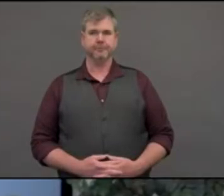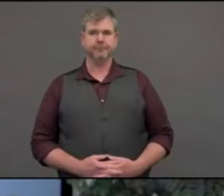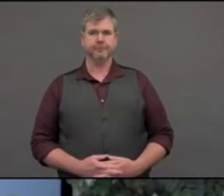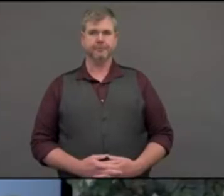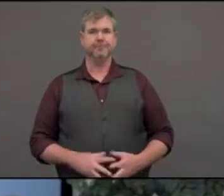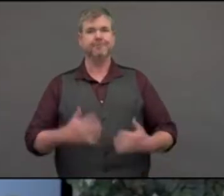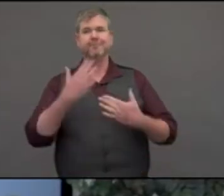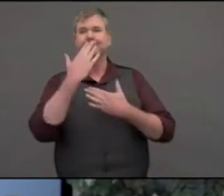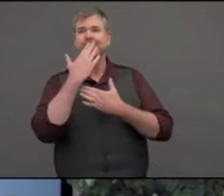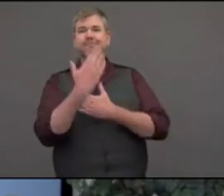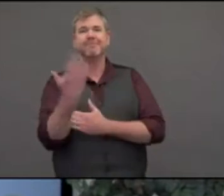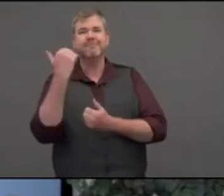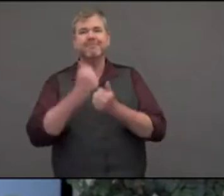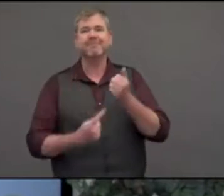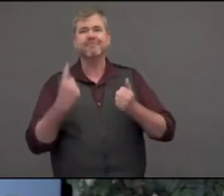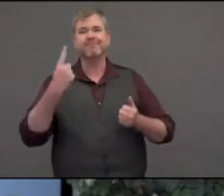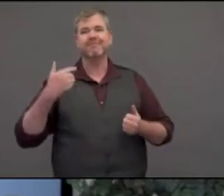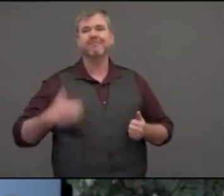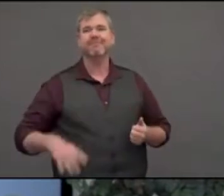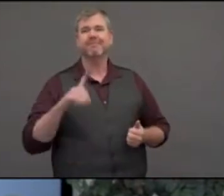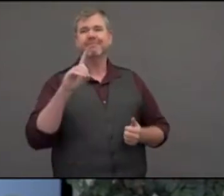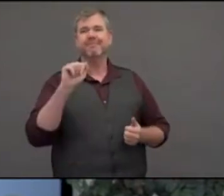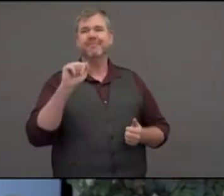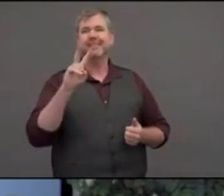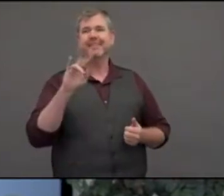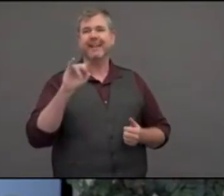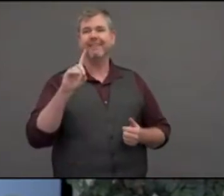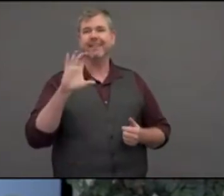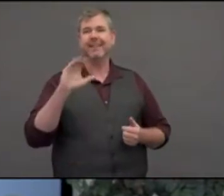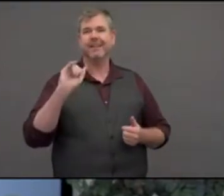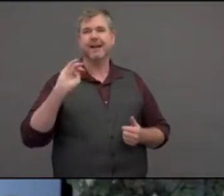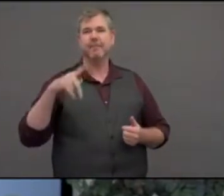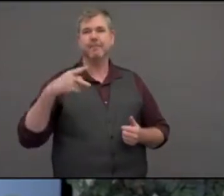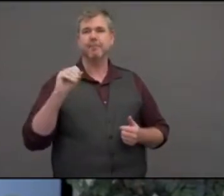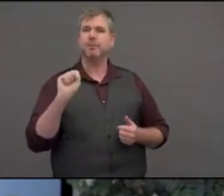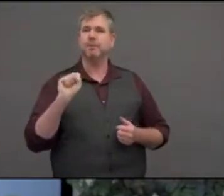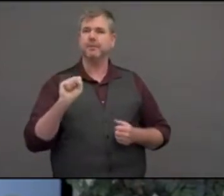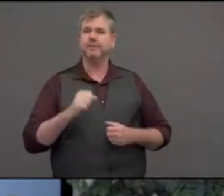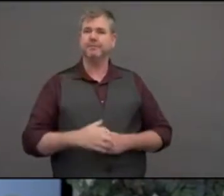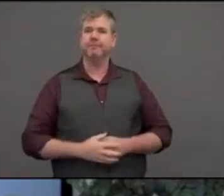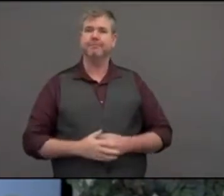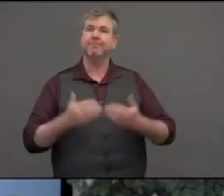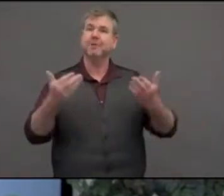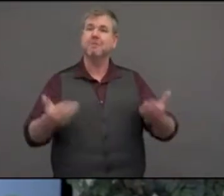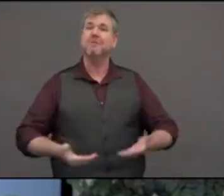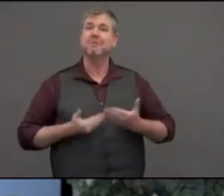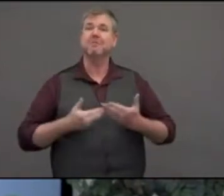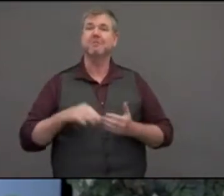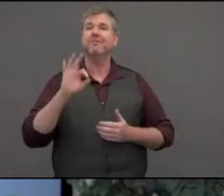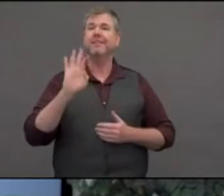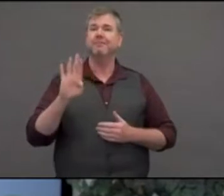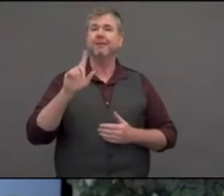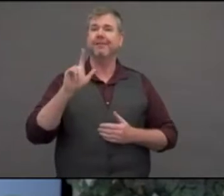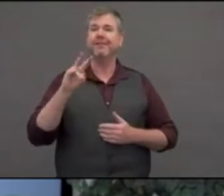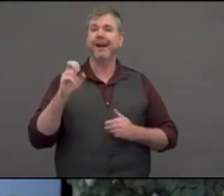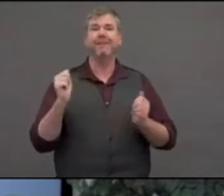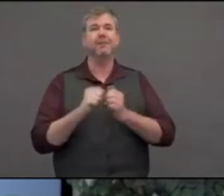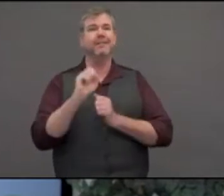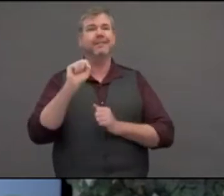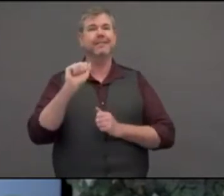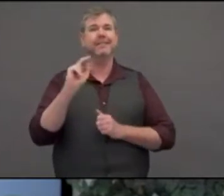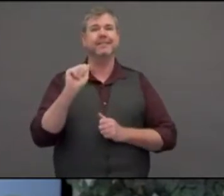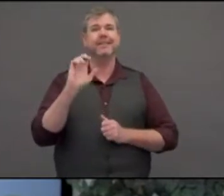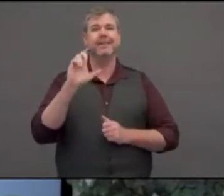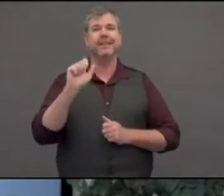Good morning, everyone. My name is David Campos. Welcome to Facebook Live with the County of Santa Clara. I